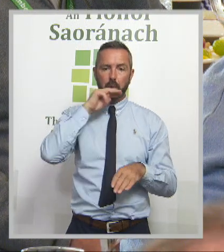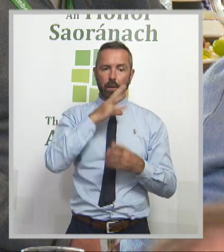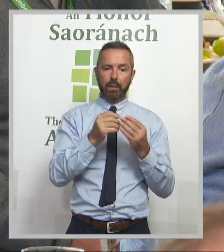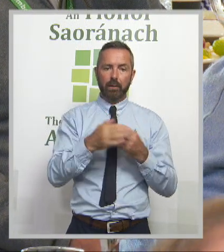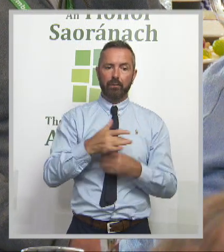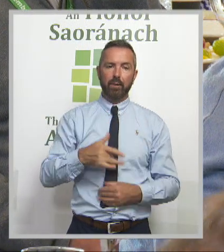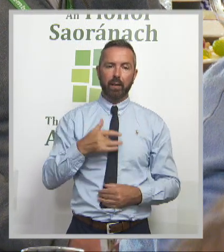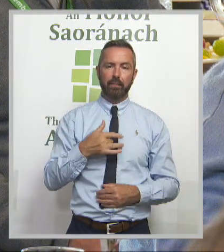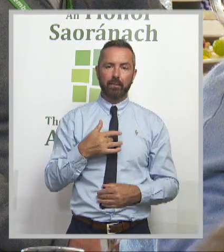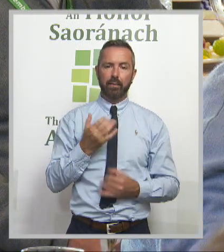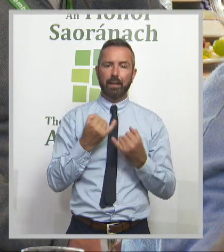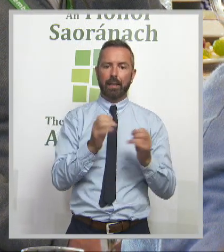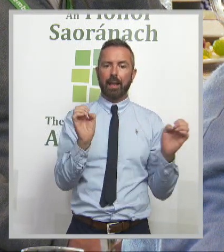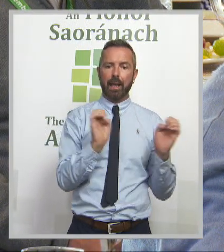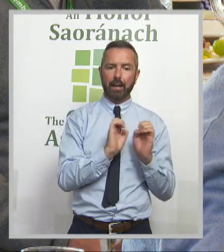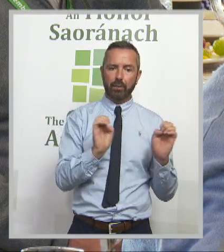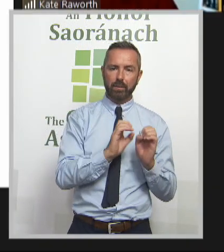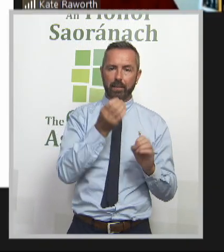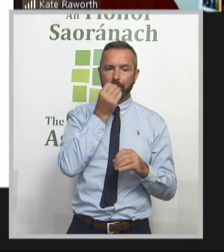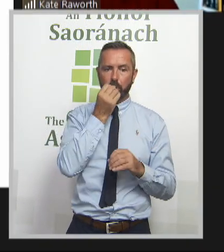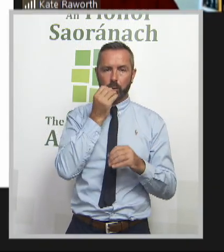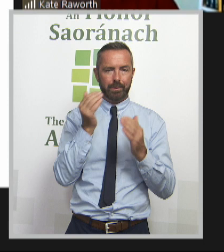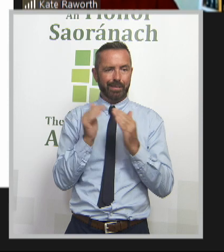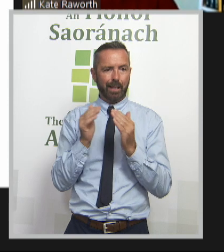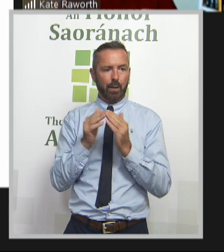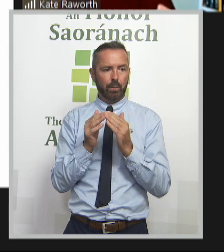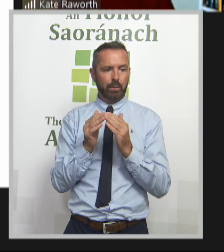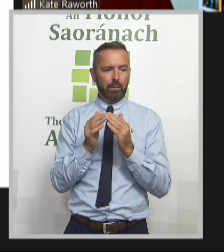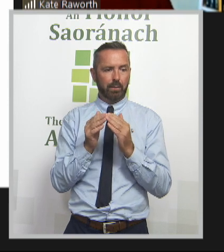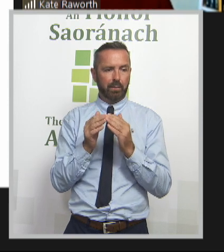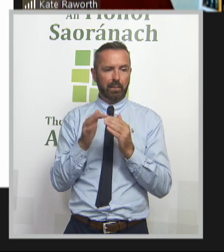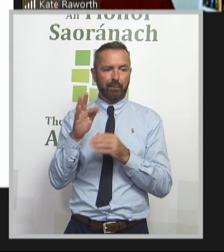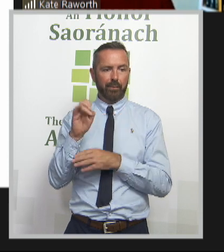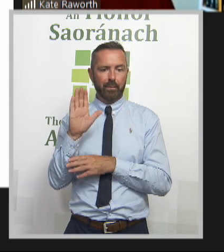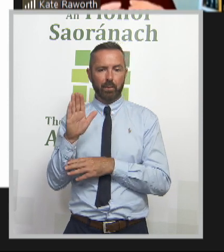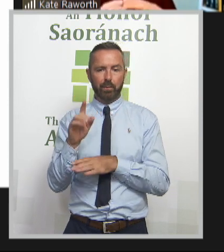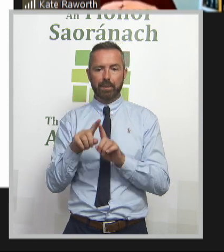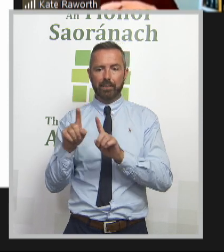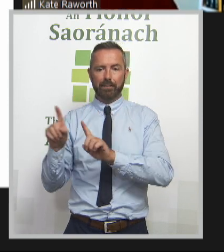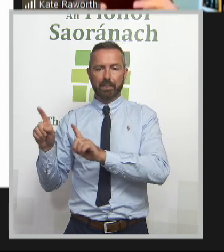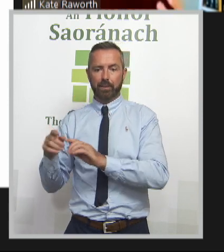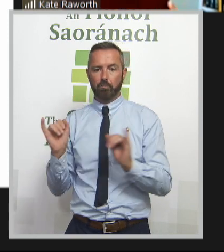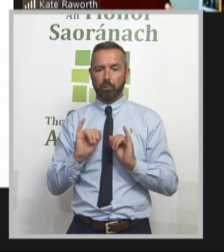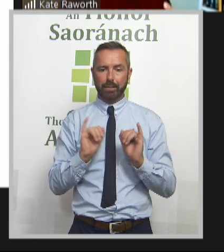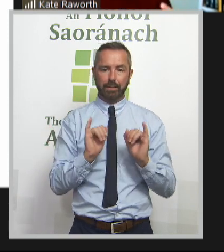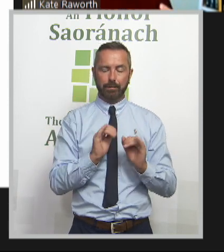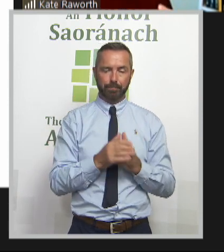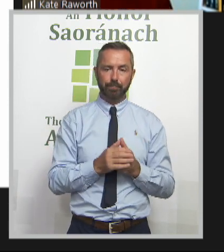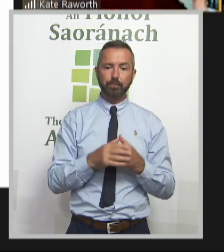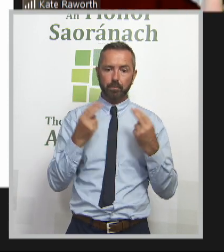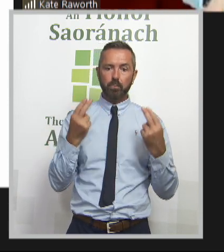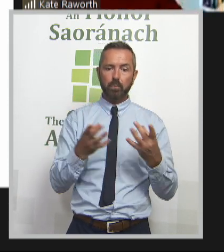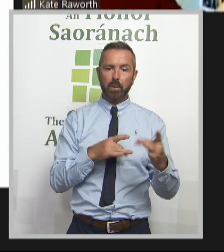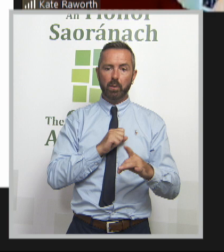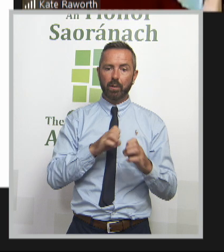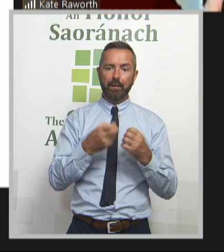facing energy crises, food crises, there are housing crises, people living in poverty. So we need to get everybody out of poverty.